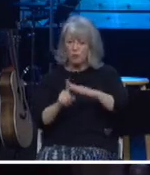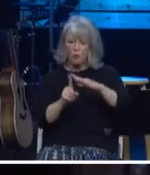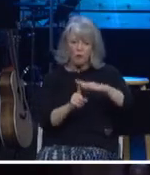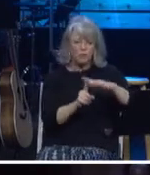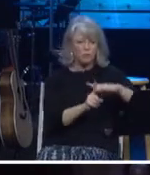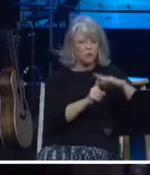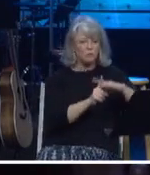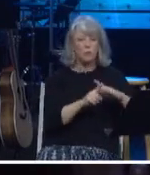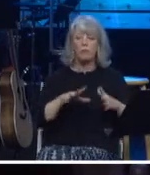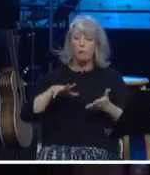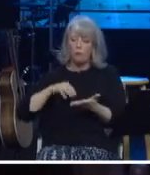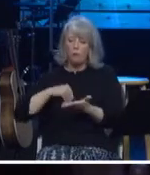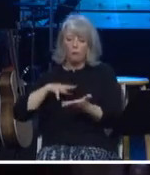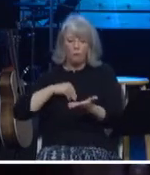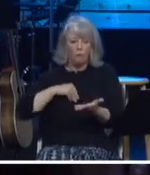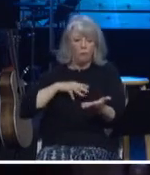received,